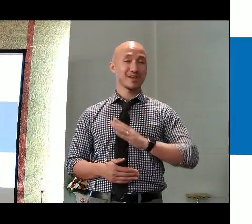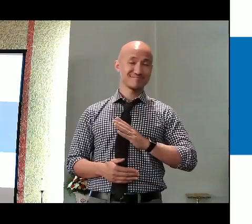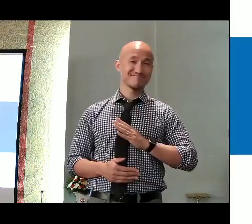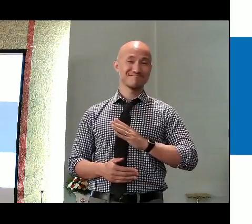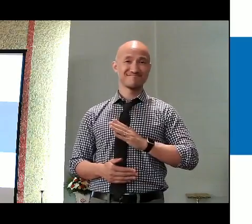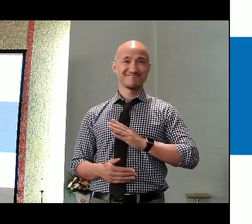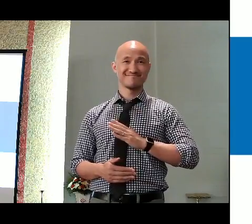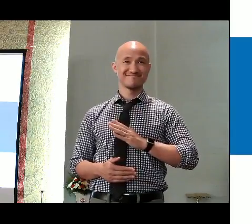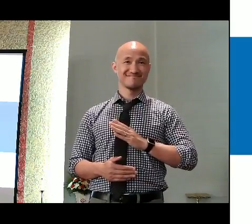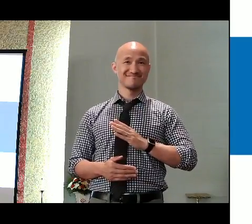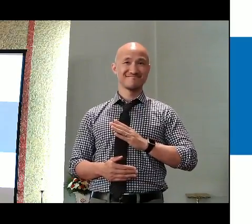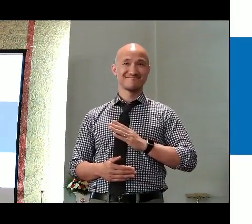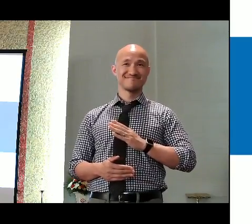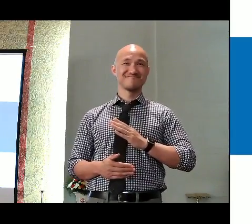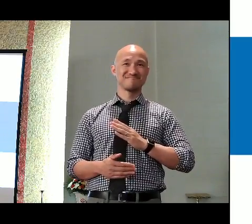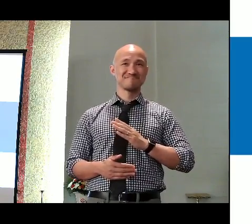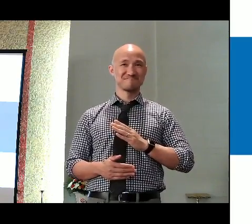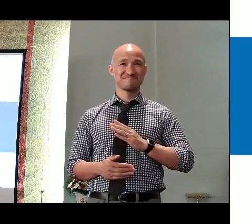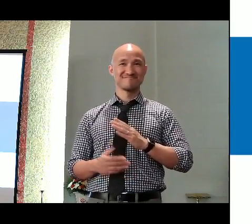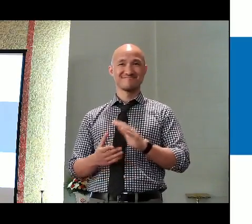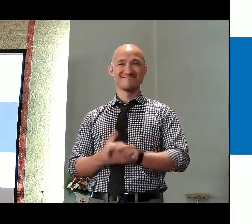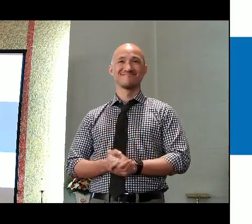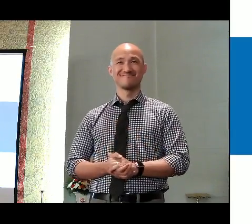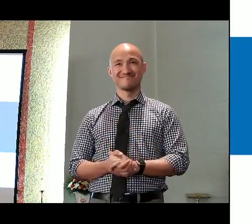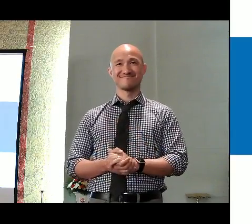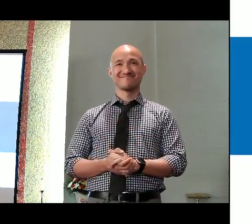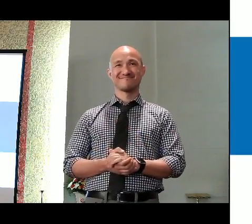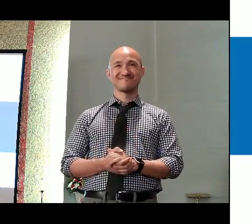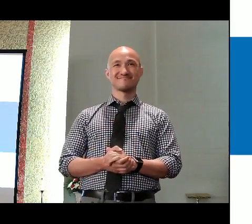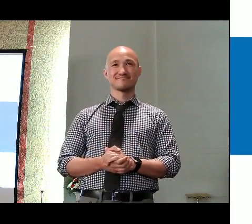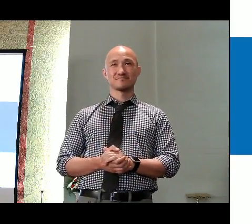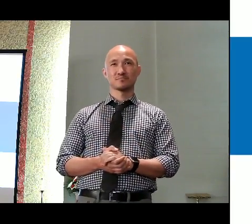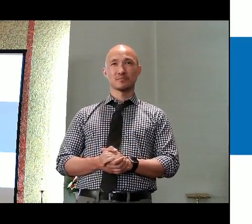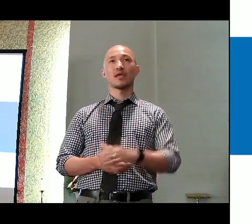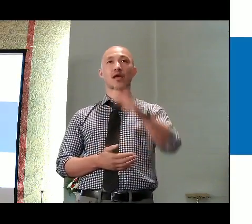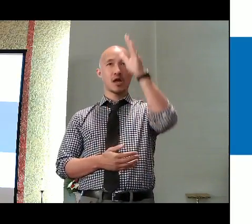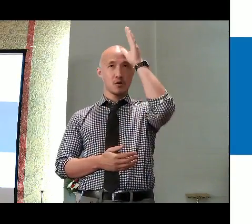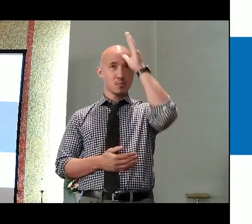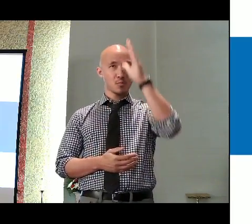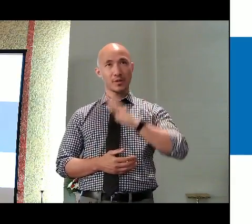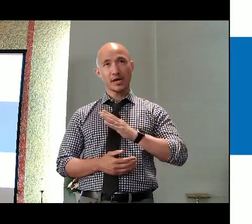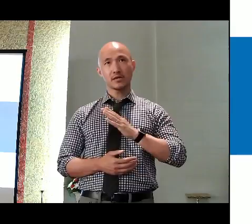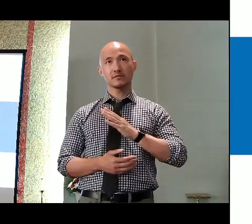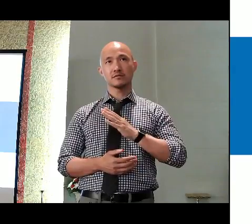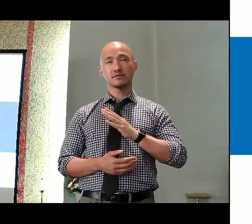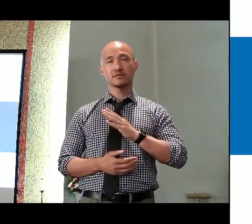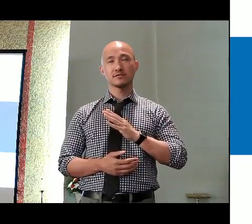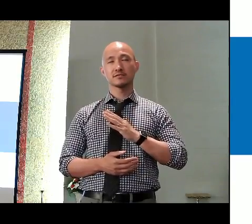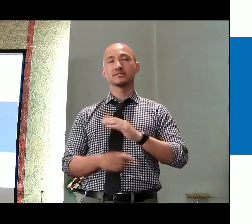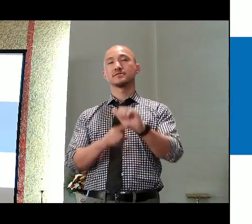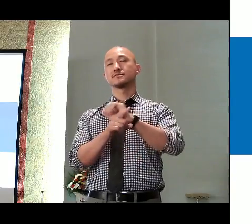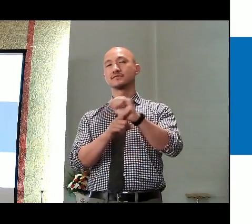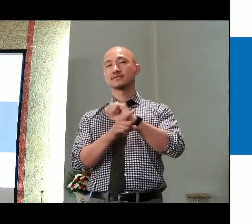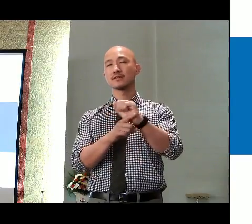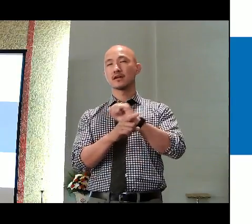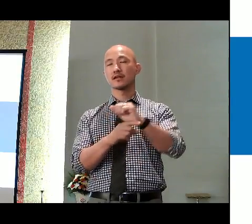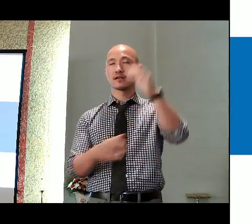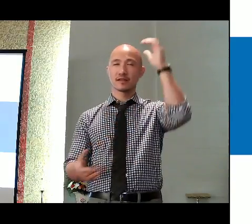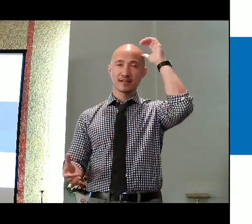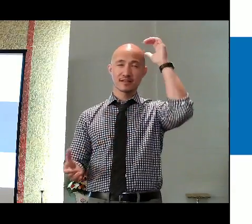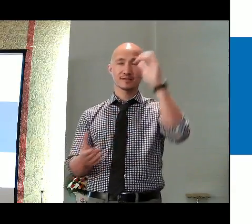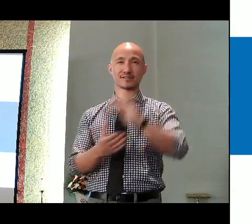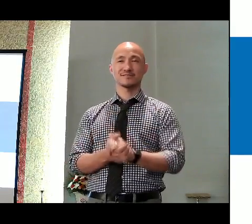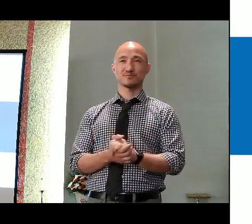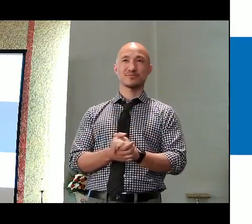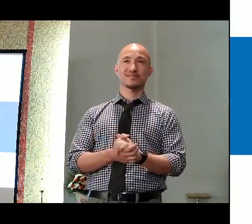that. We're to actually, as we are husbands, as we practice being the head of our